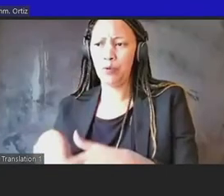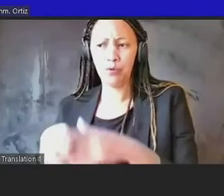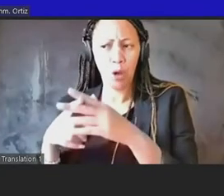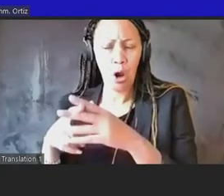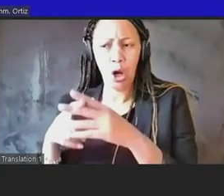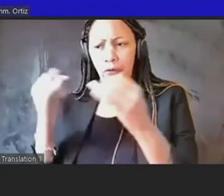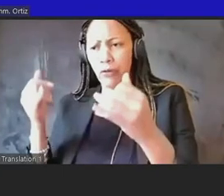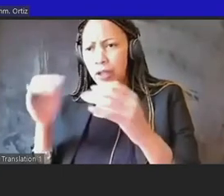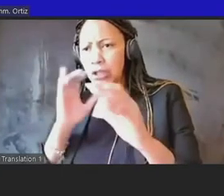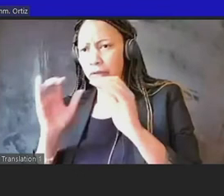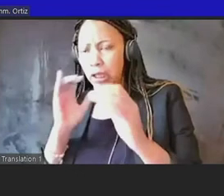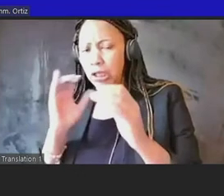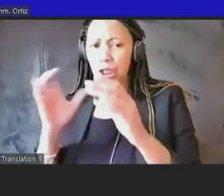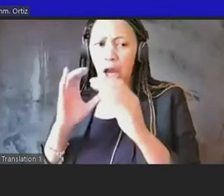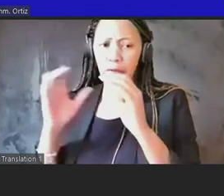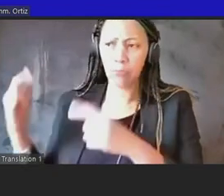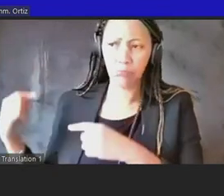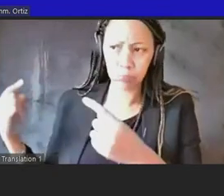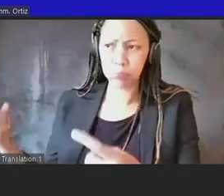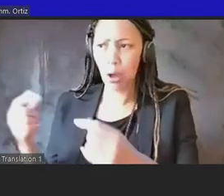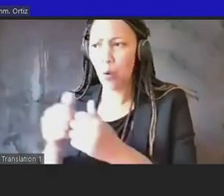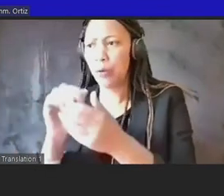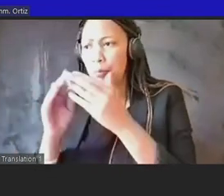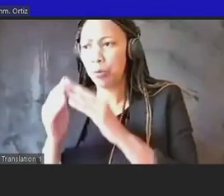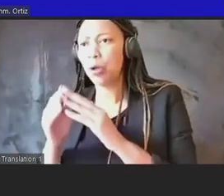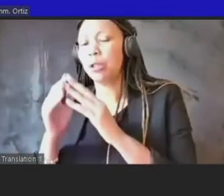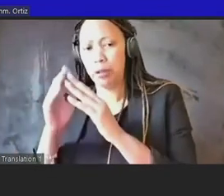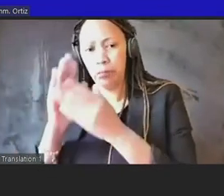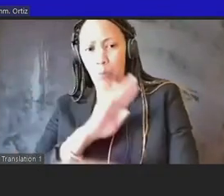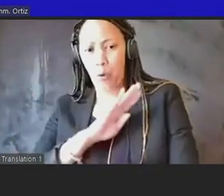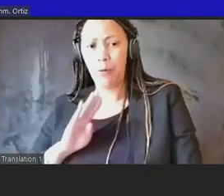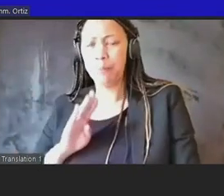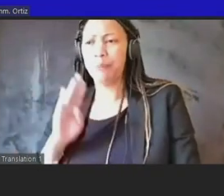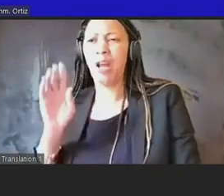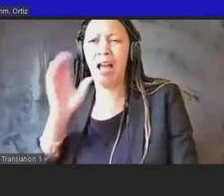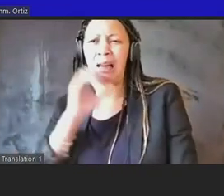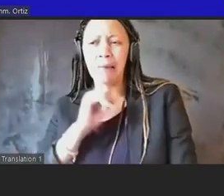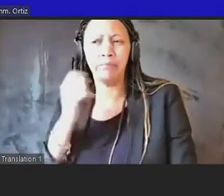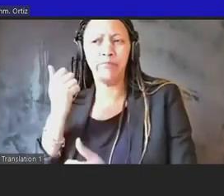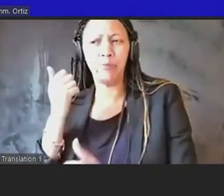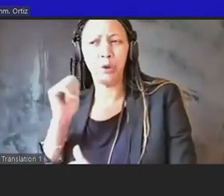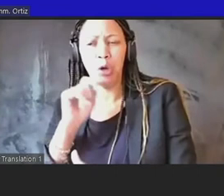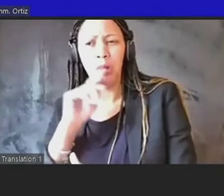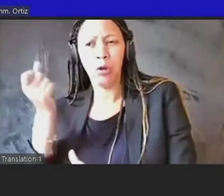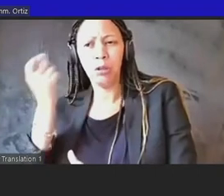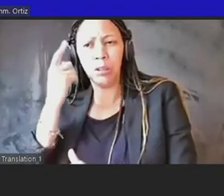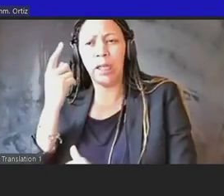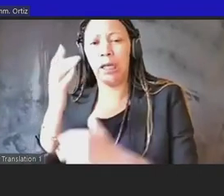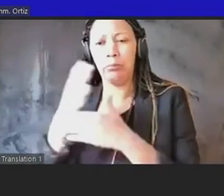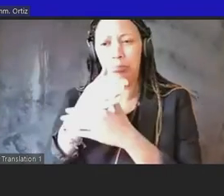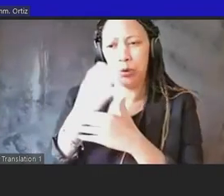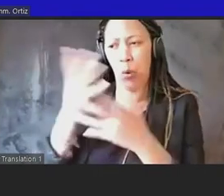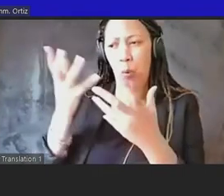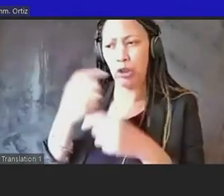in this conversation and the conversations that you've been having with the community board. I guess I'm trying to understand the gap between what you're saying about